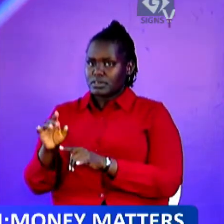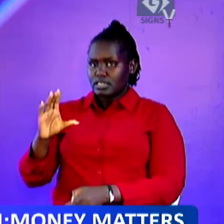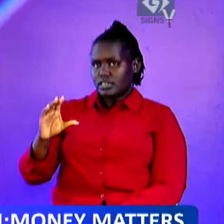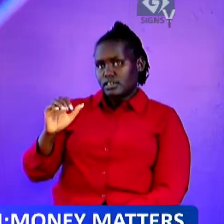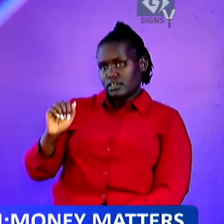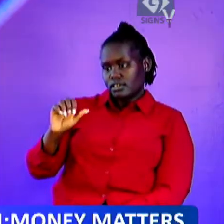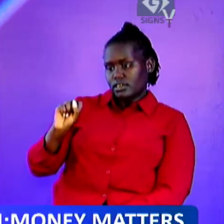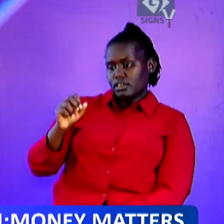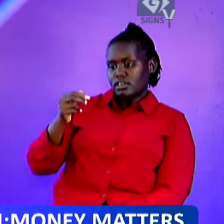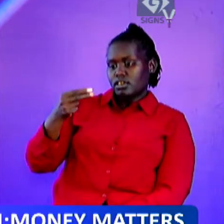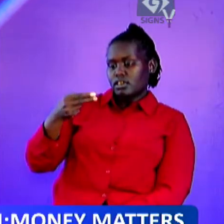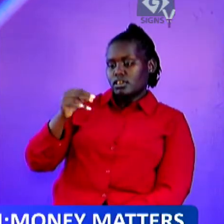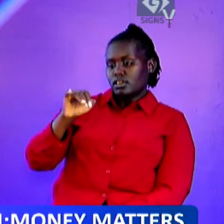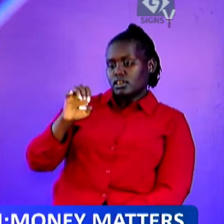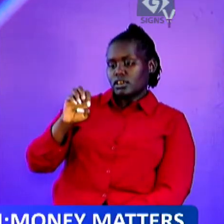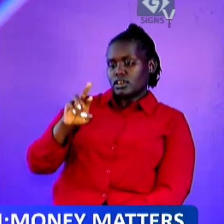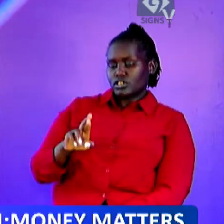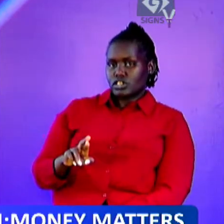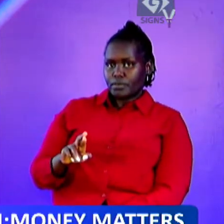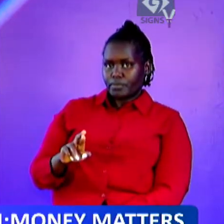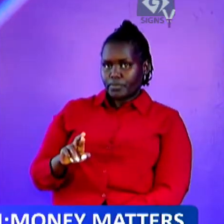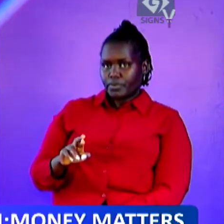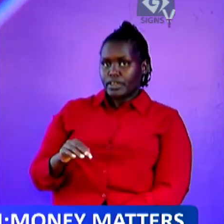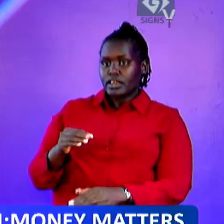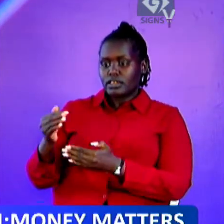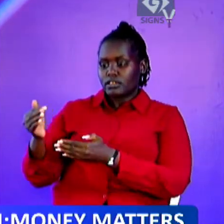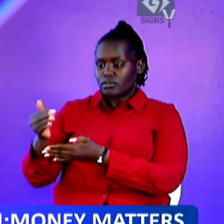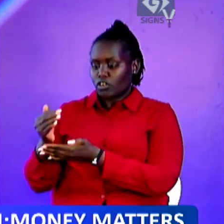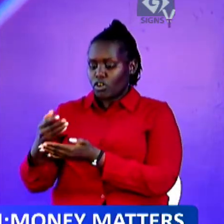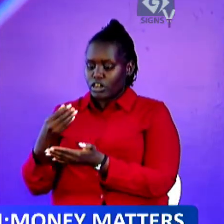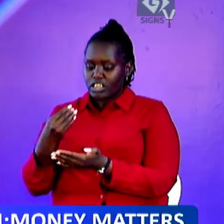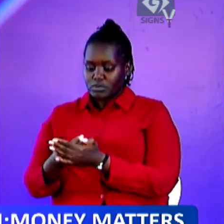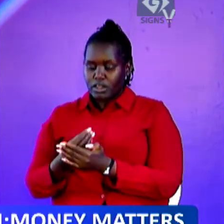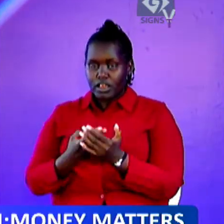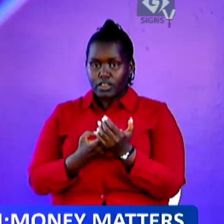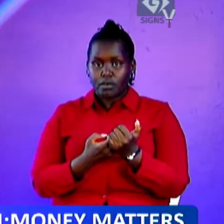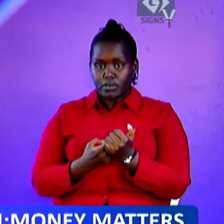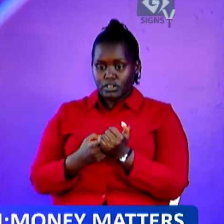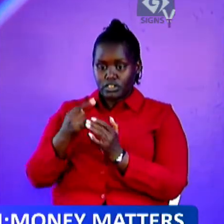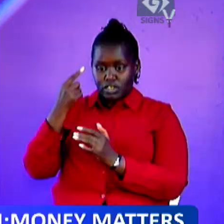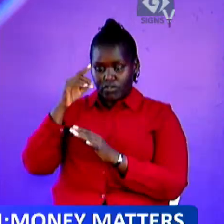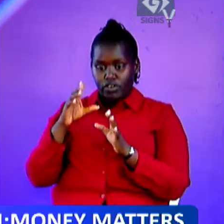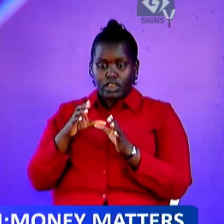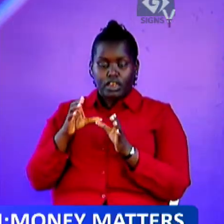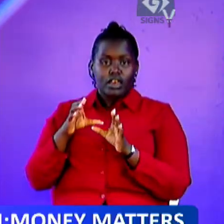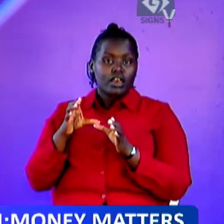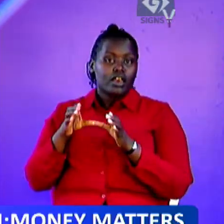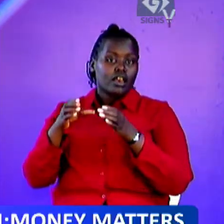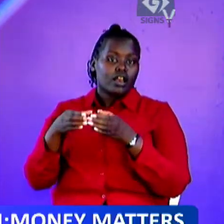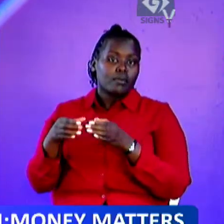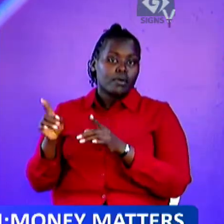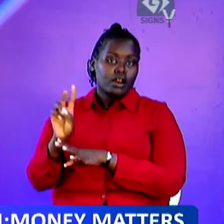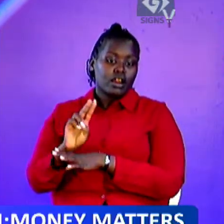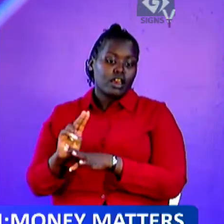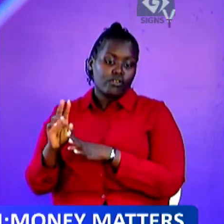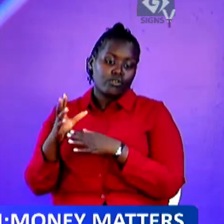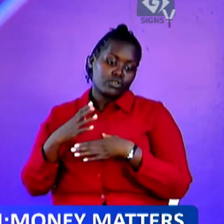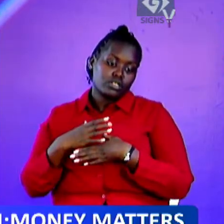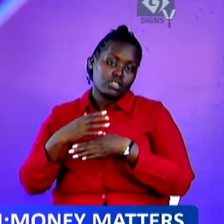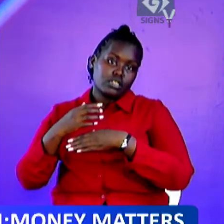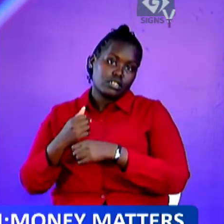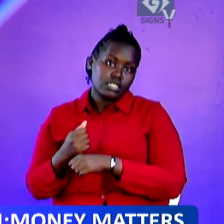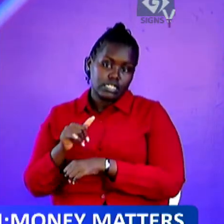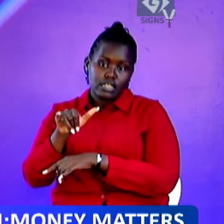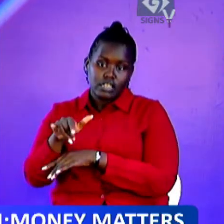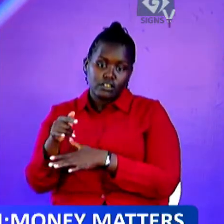money on behalf of the trust or the partnership or the company. And I'll use the example of a trust because that is the